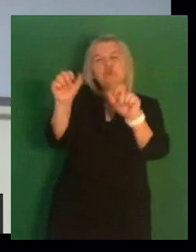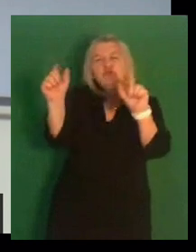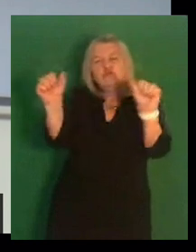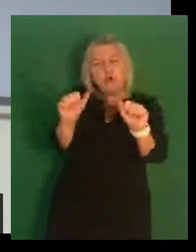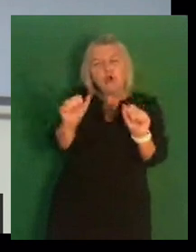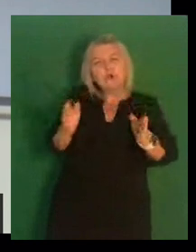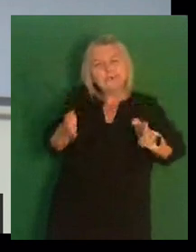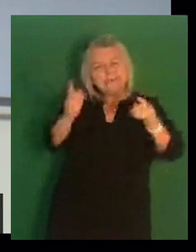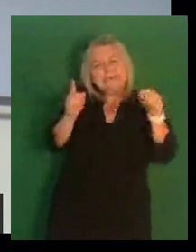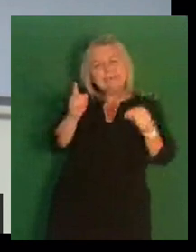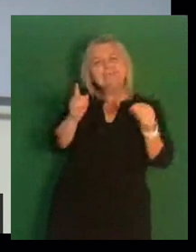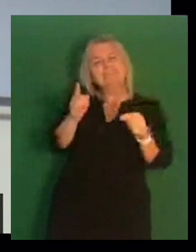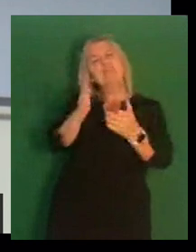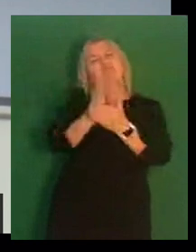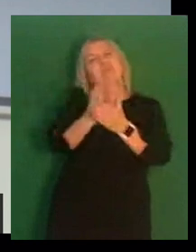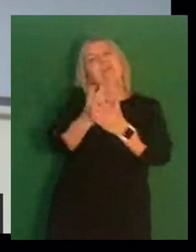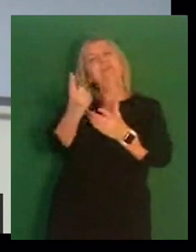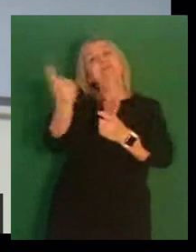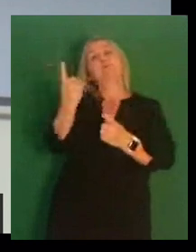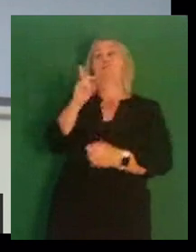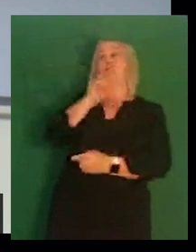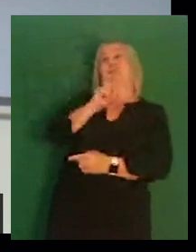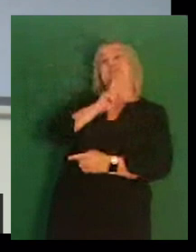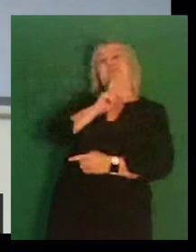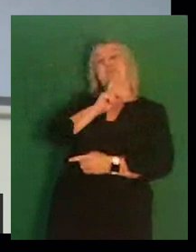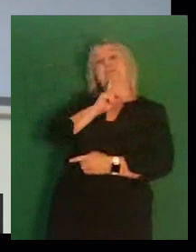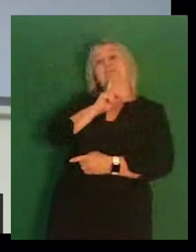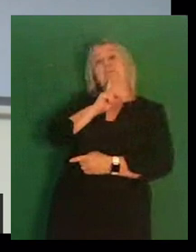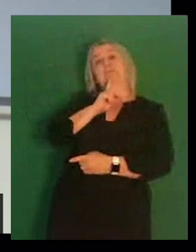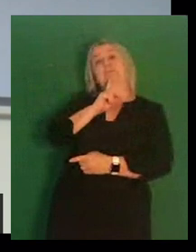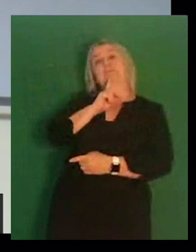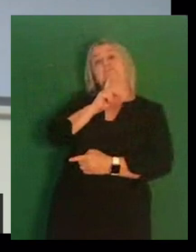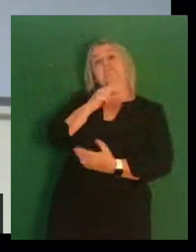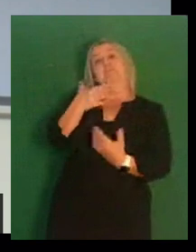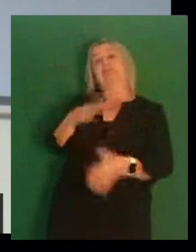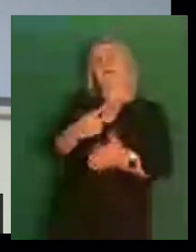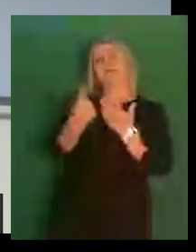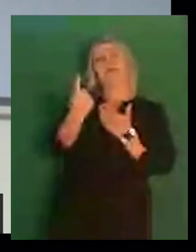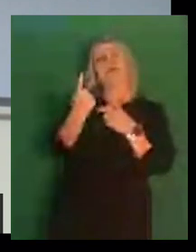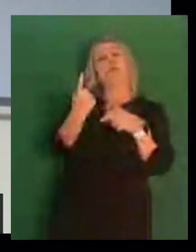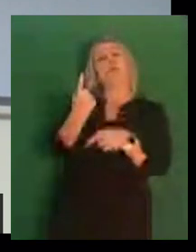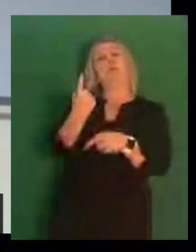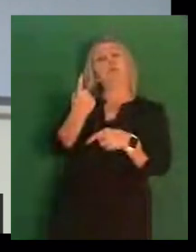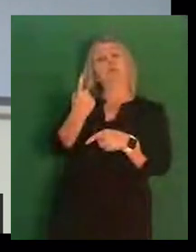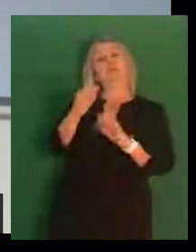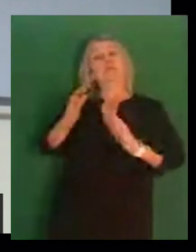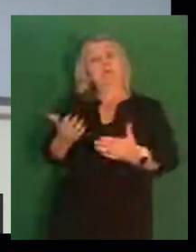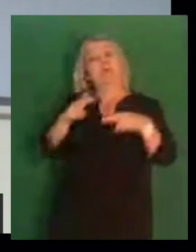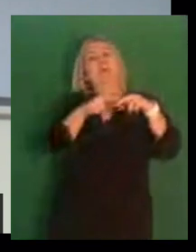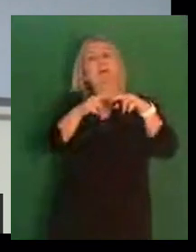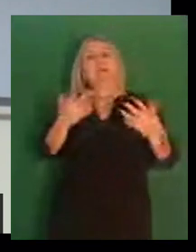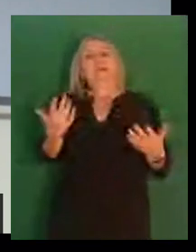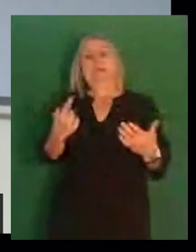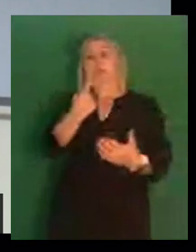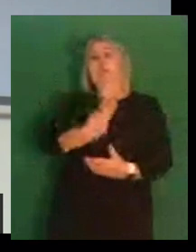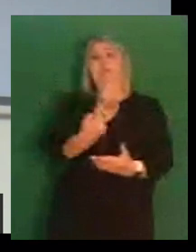how challenging it is for some women to be alone with their families during the lockdown, and really specifically about the COVID